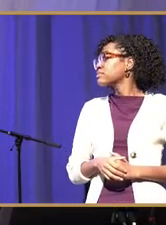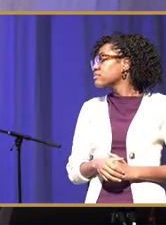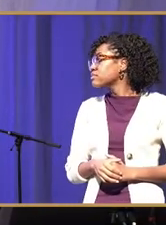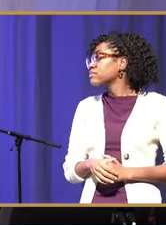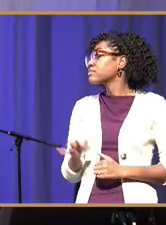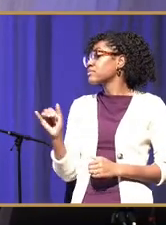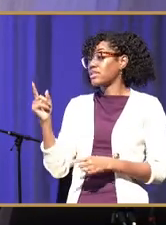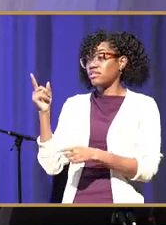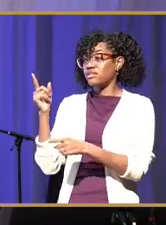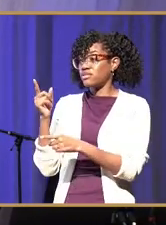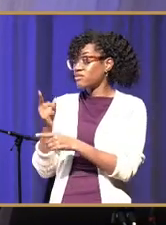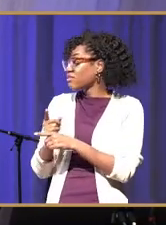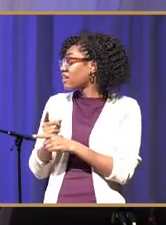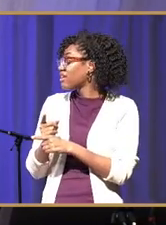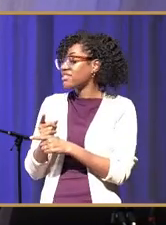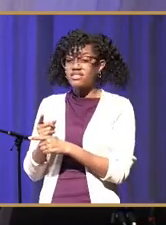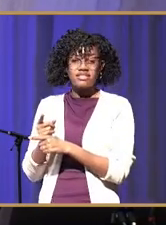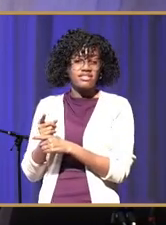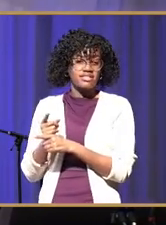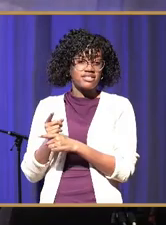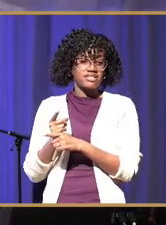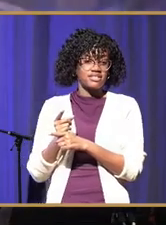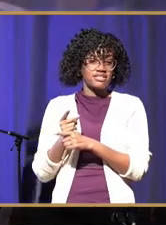Mr. Rodney East, ladies and gentlemen.